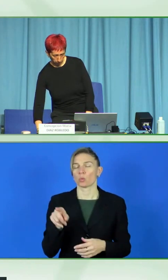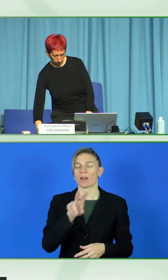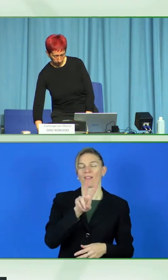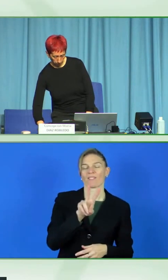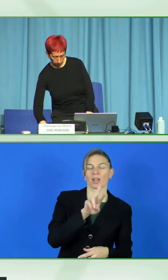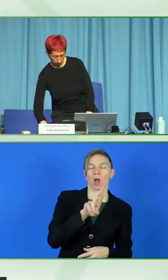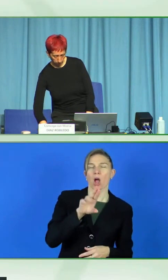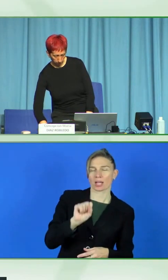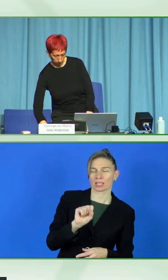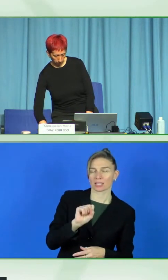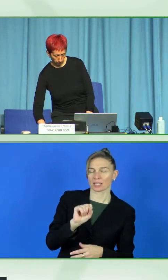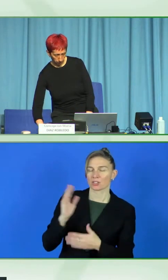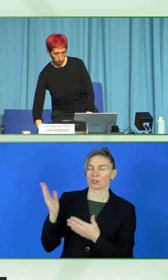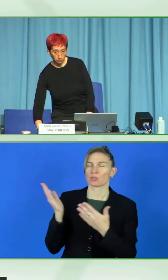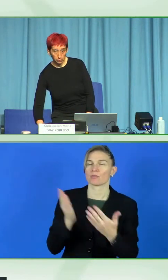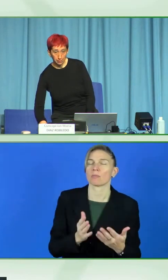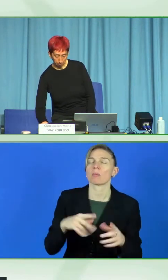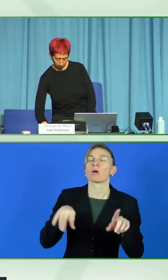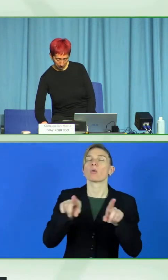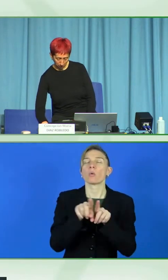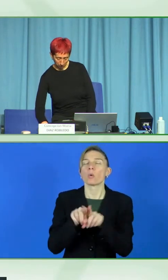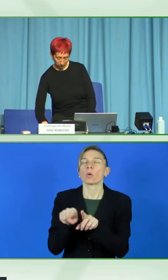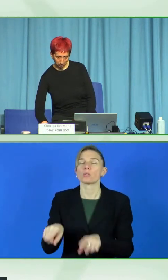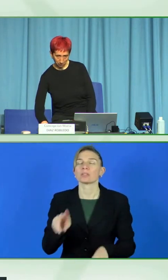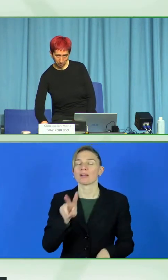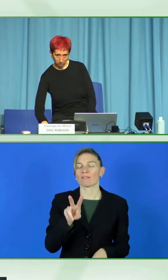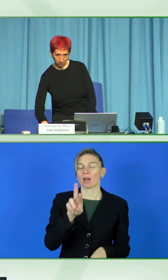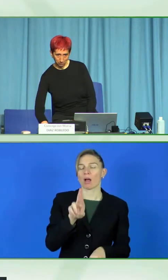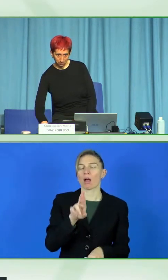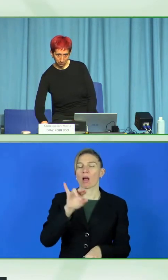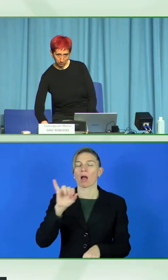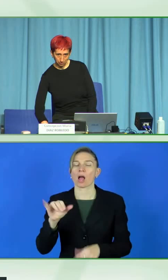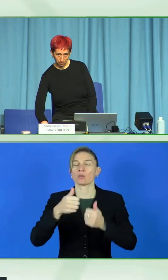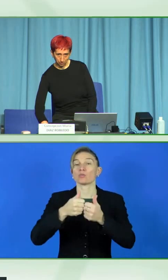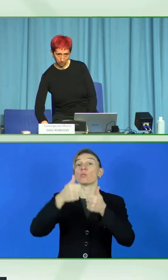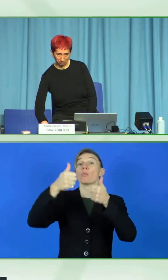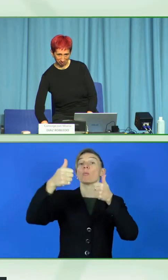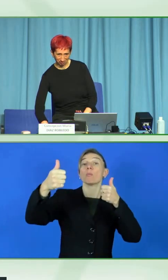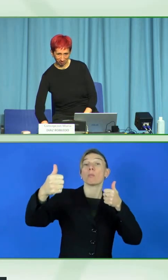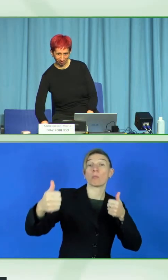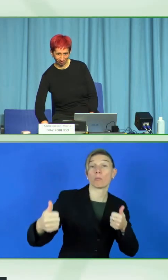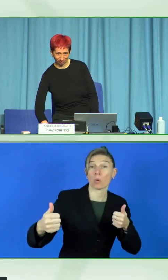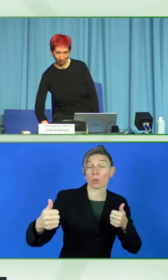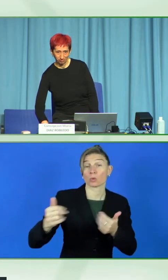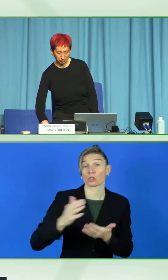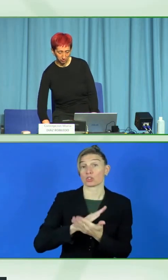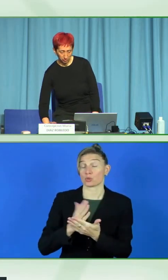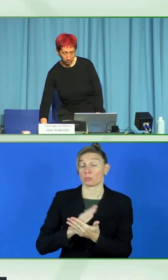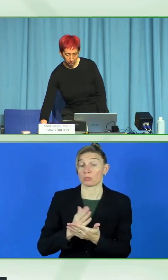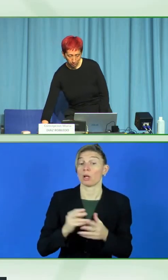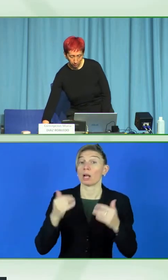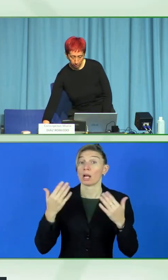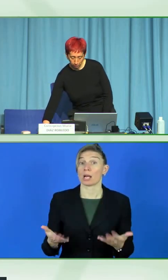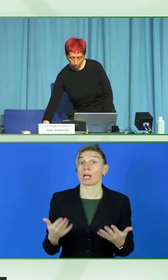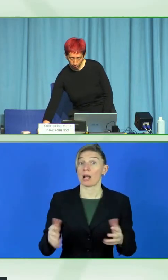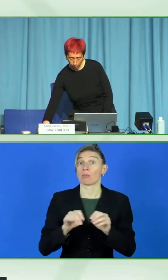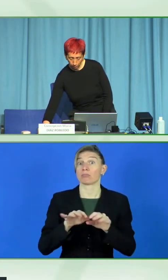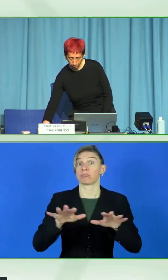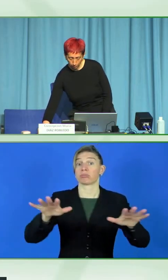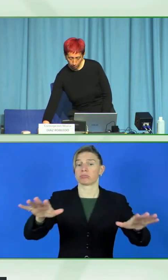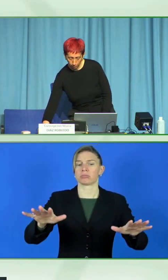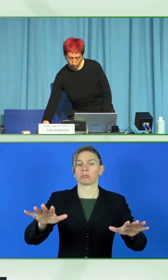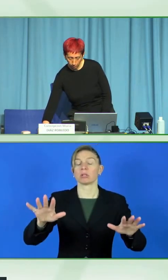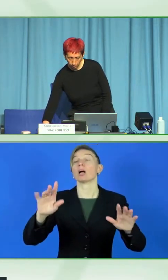its VRI modality, which is very well spread and used, especially in the healthcare system.